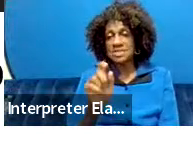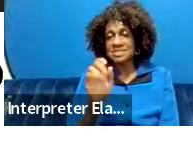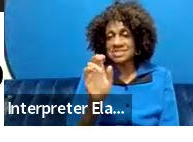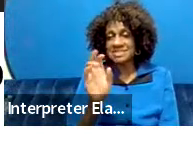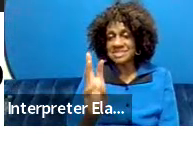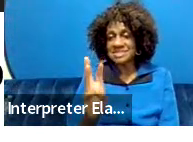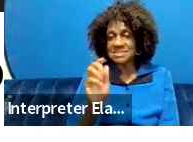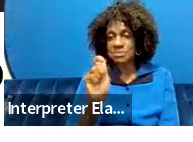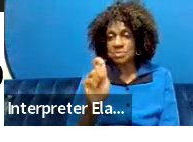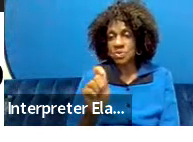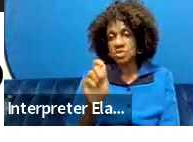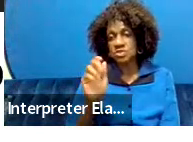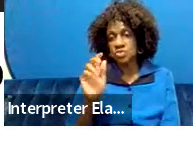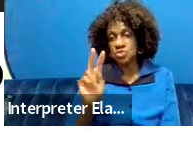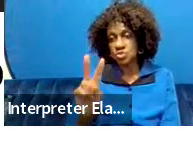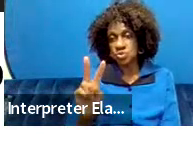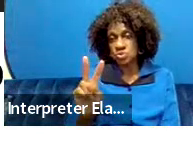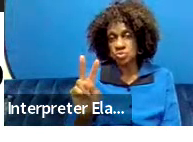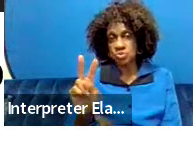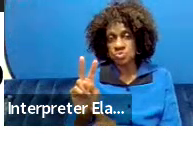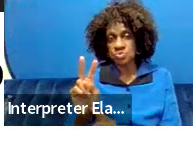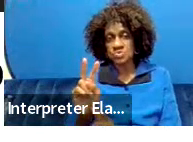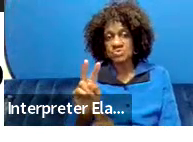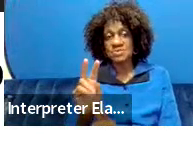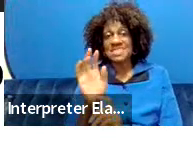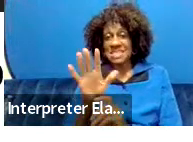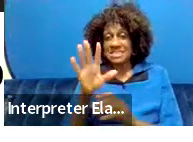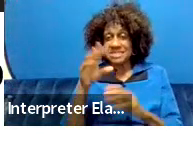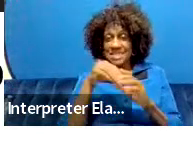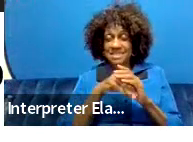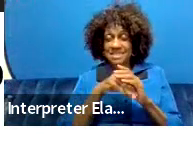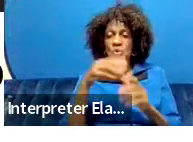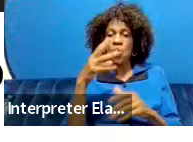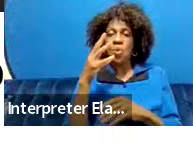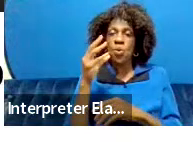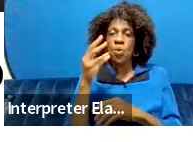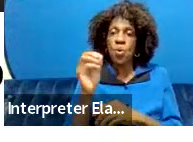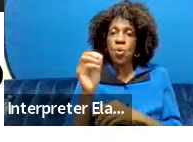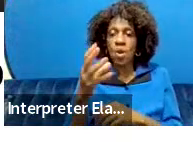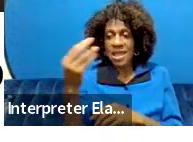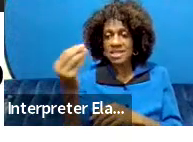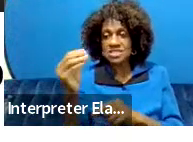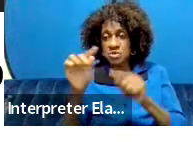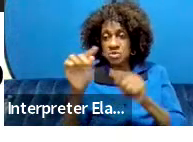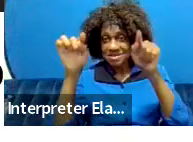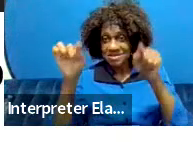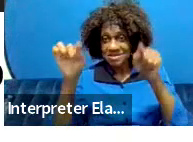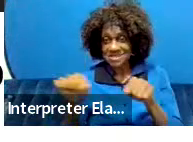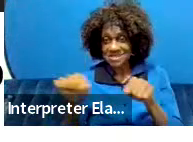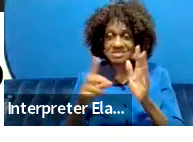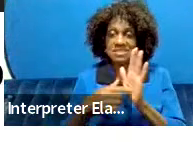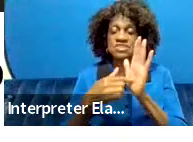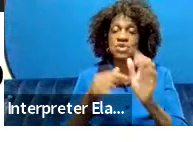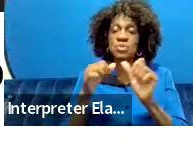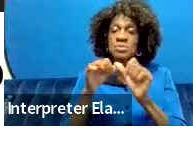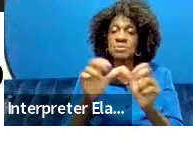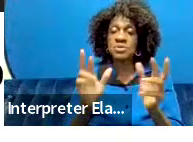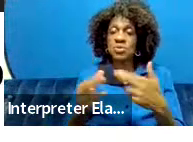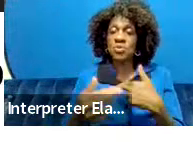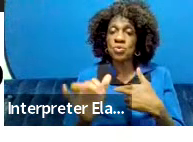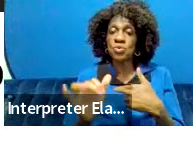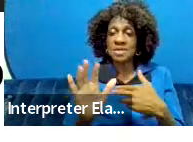216.2. So these are interior or exterior signs that are identifying permanent rooms and